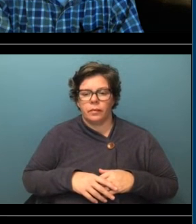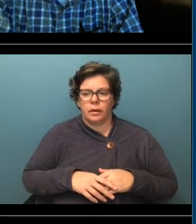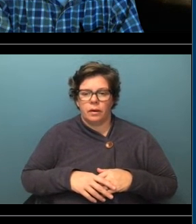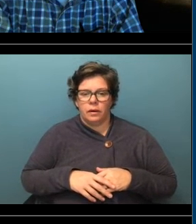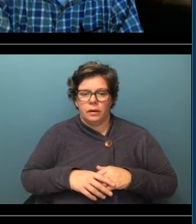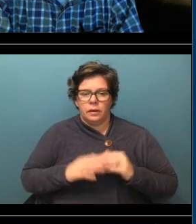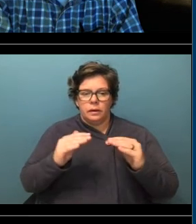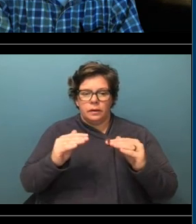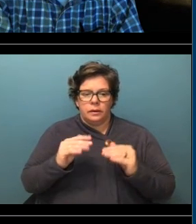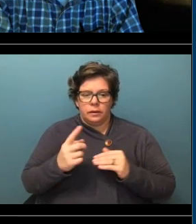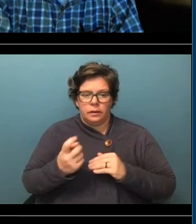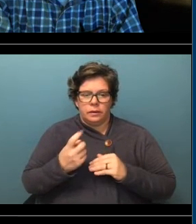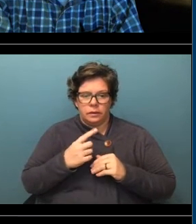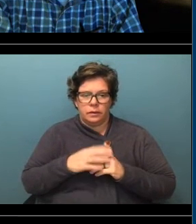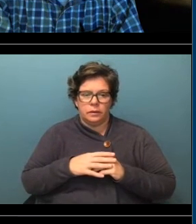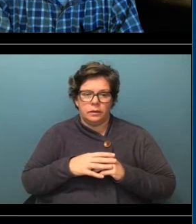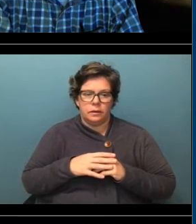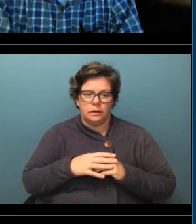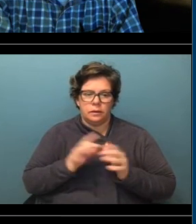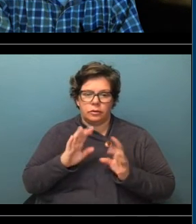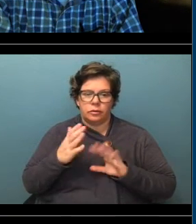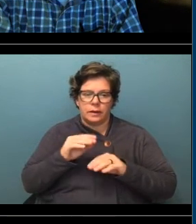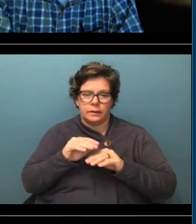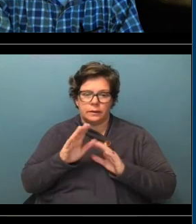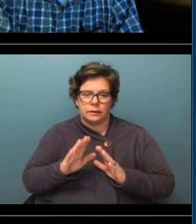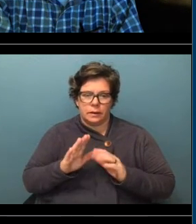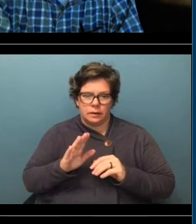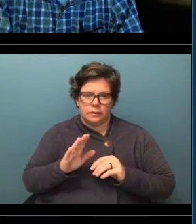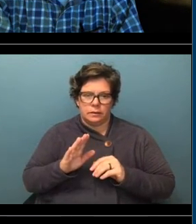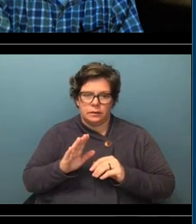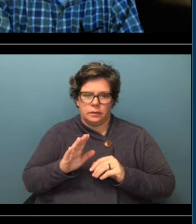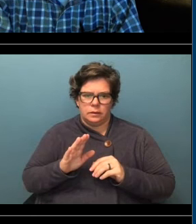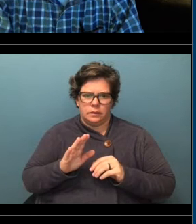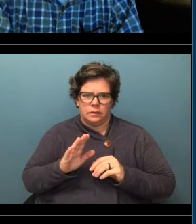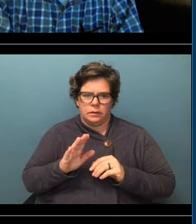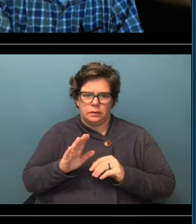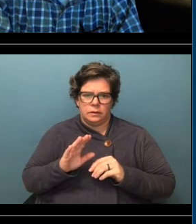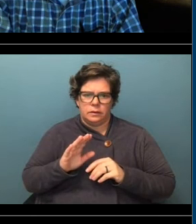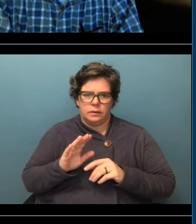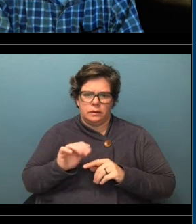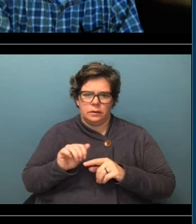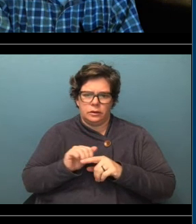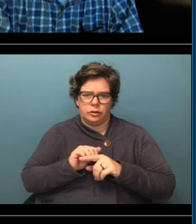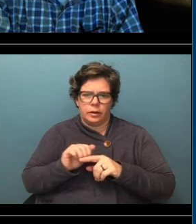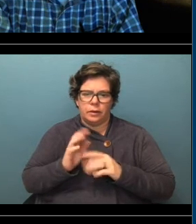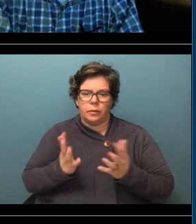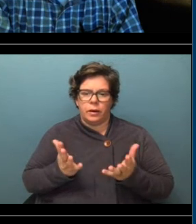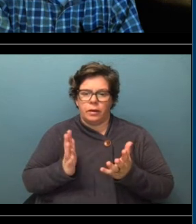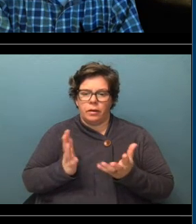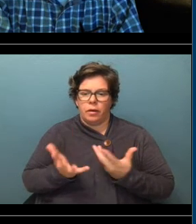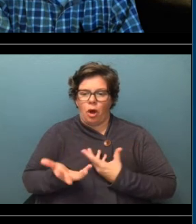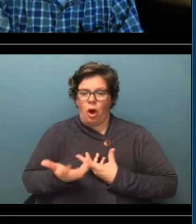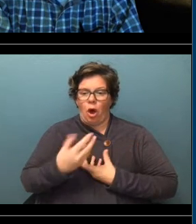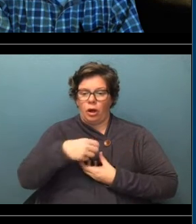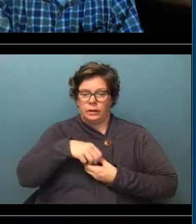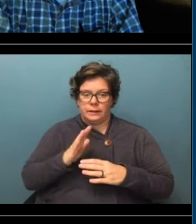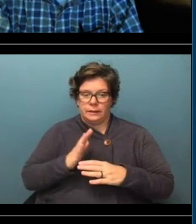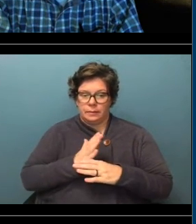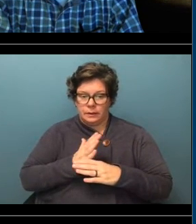The next question was, are crisis counselors trained to intervene with autism spectrum disorder,